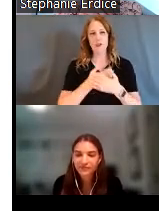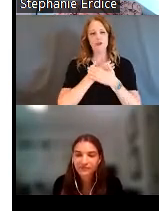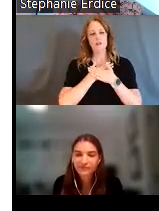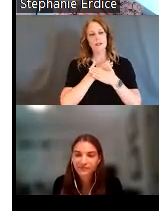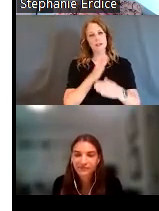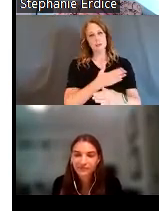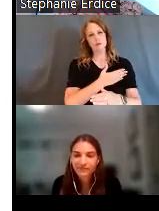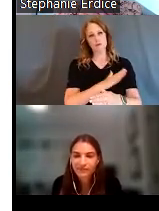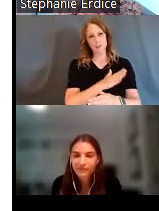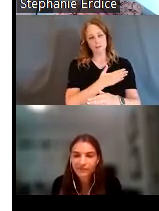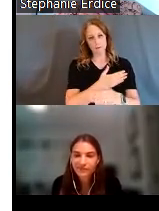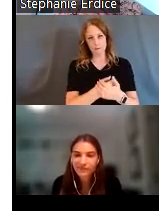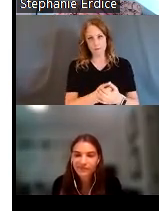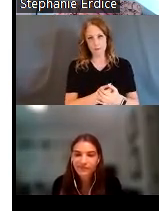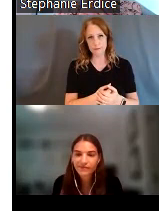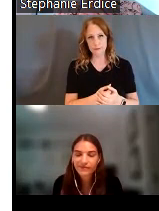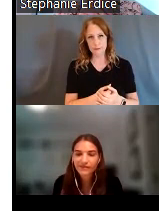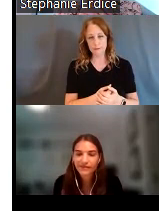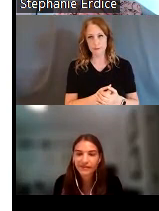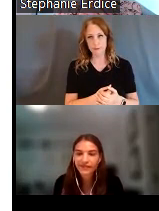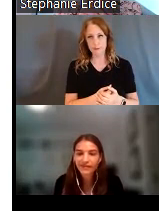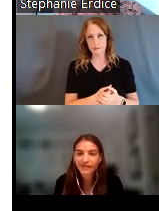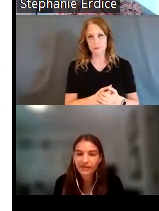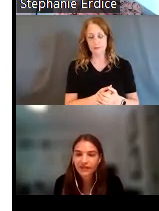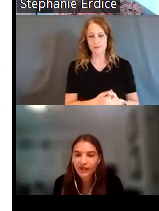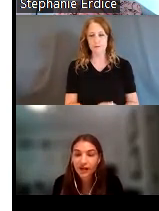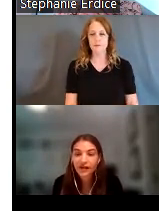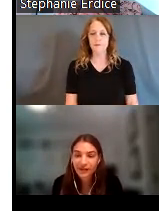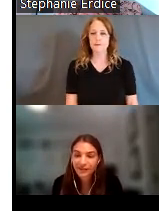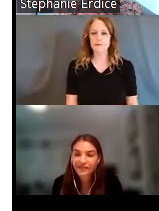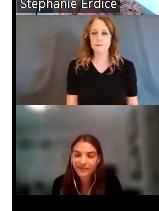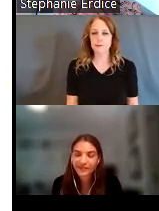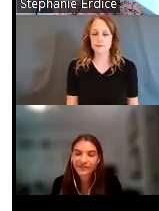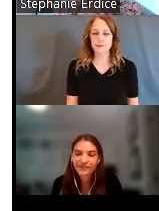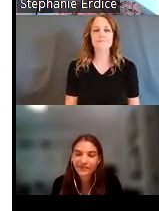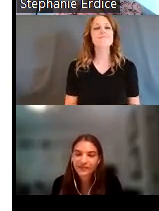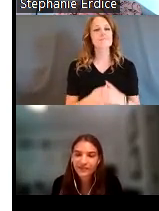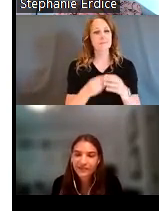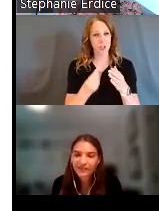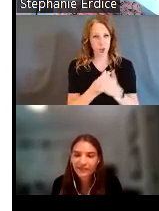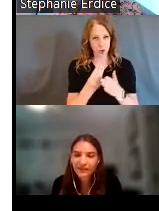Relaxing music. gardening,